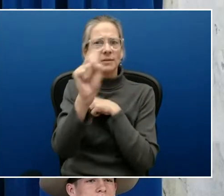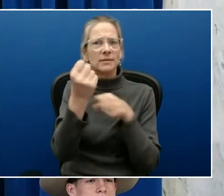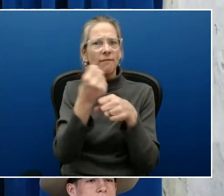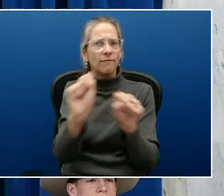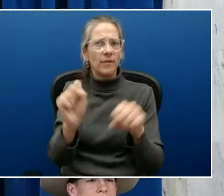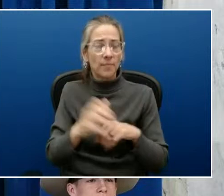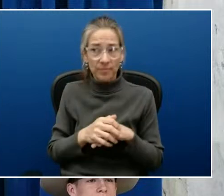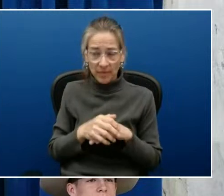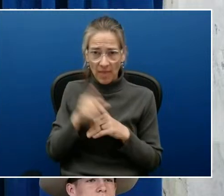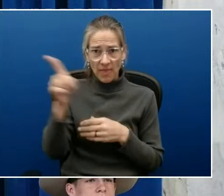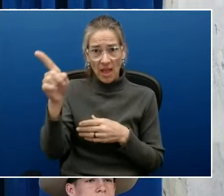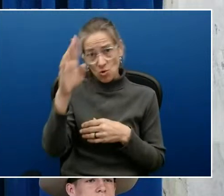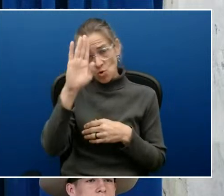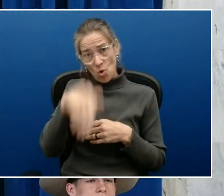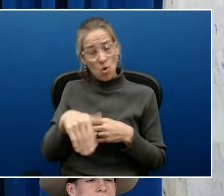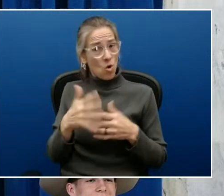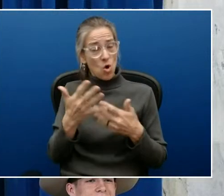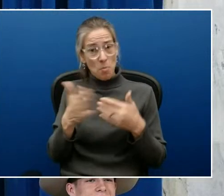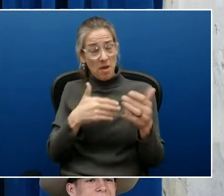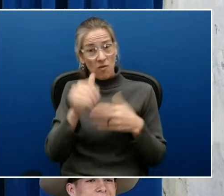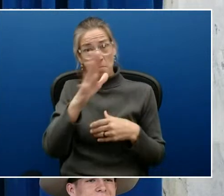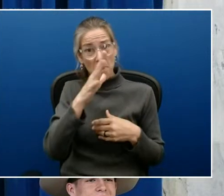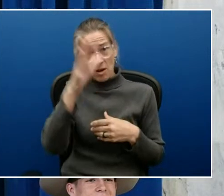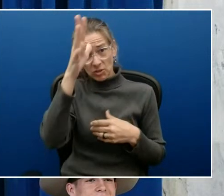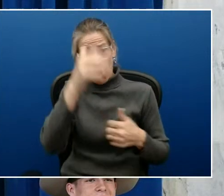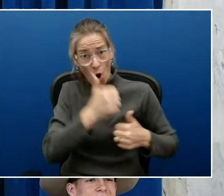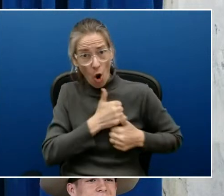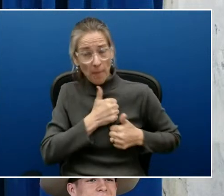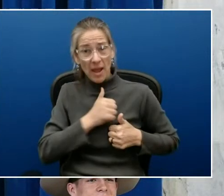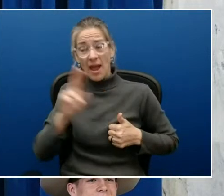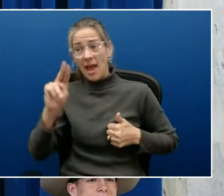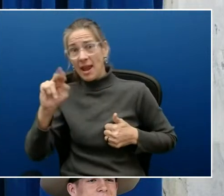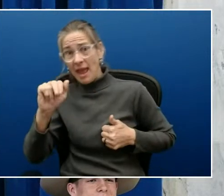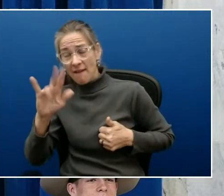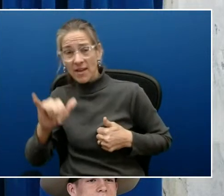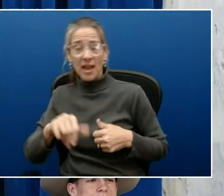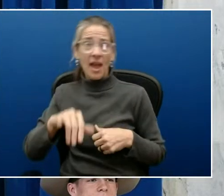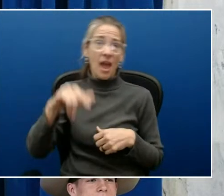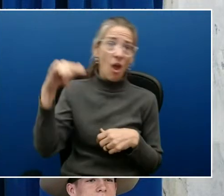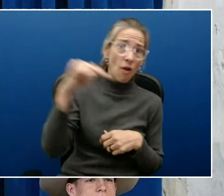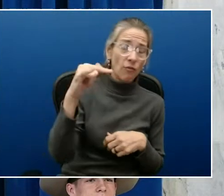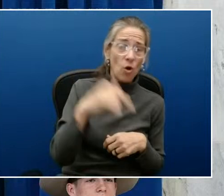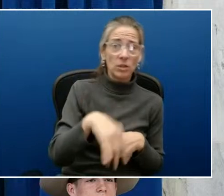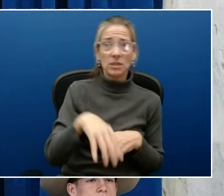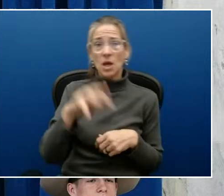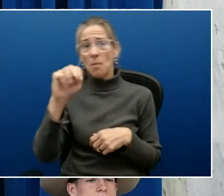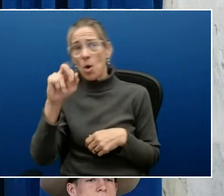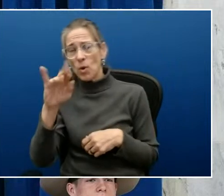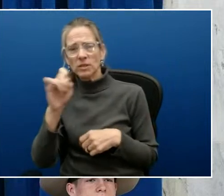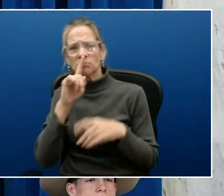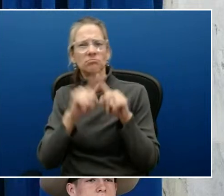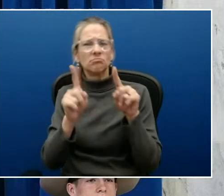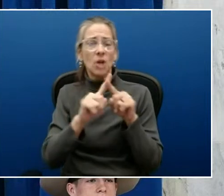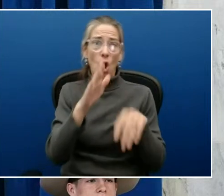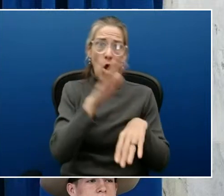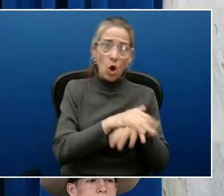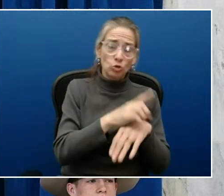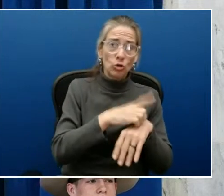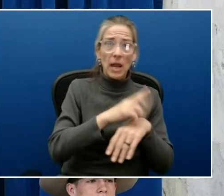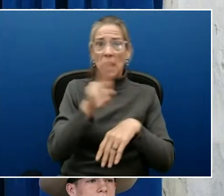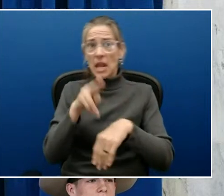Kentucky know that no matter if your parent is in the Army, Navy, Air Force, or Marines, or whether they're active duty, National Guard, or